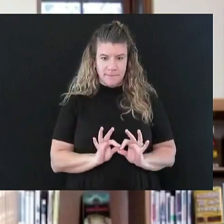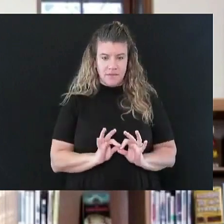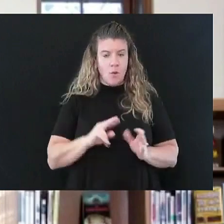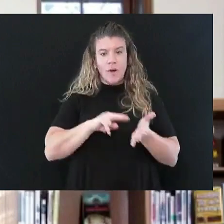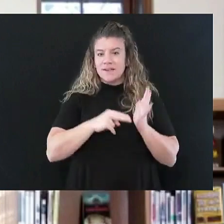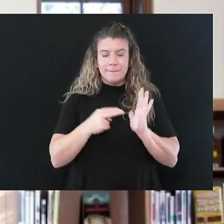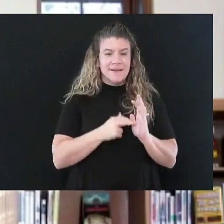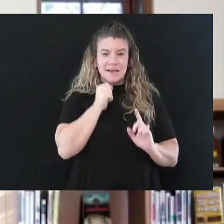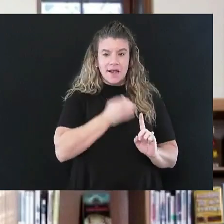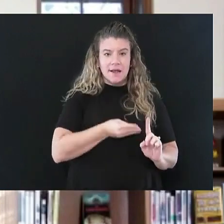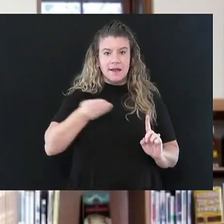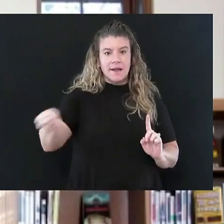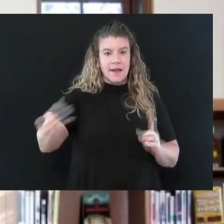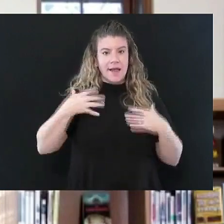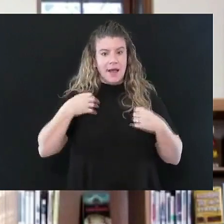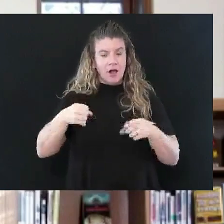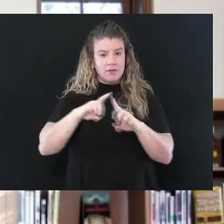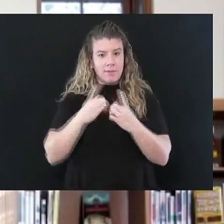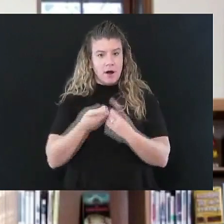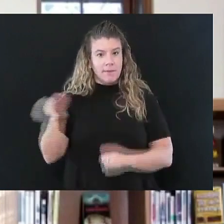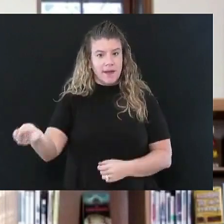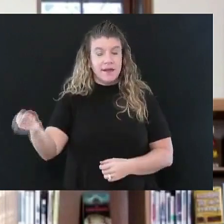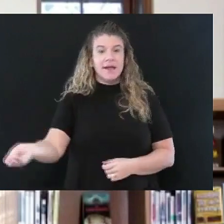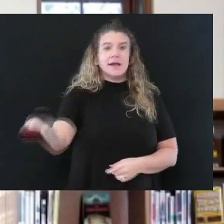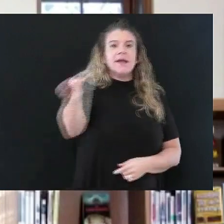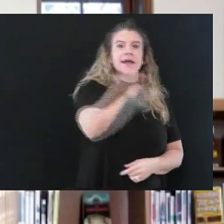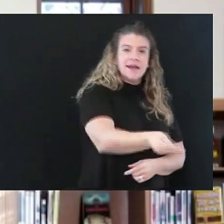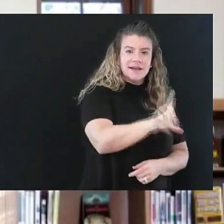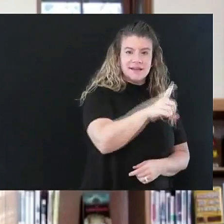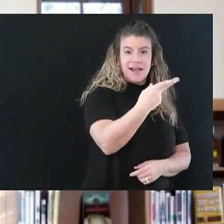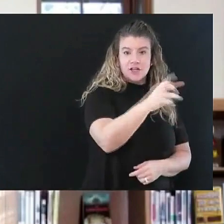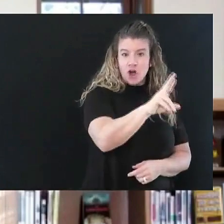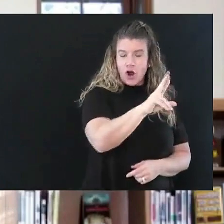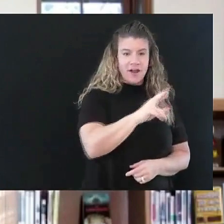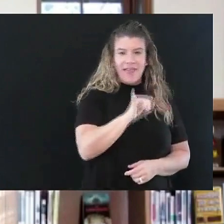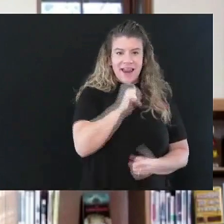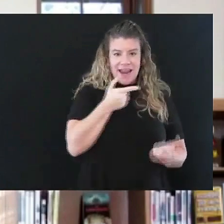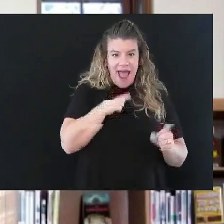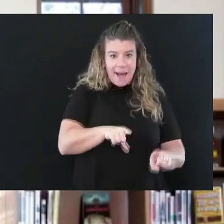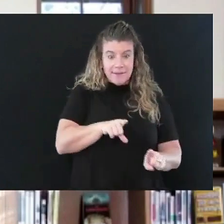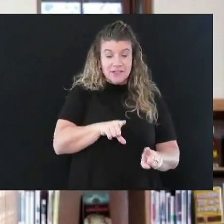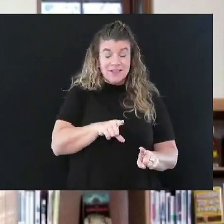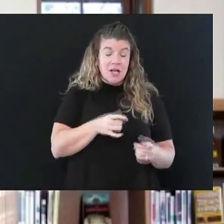not get to the health department level. And most of those reasons,